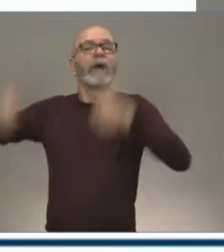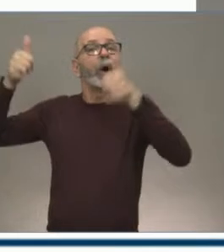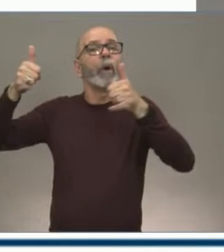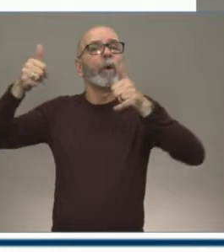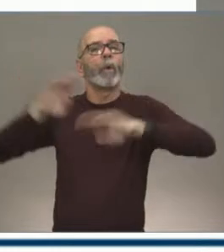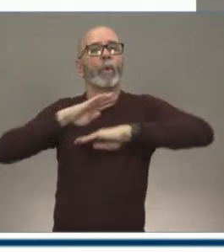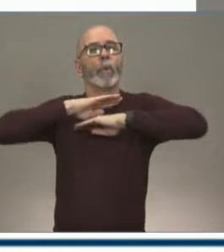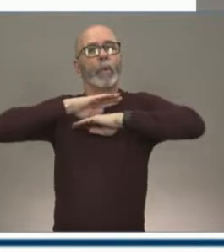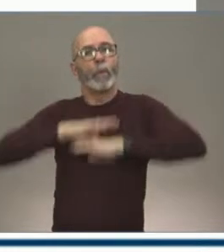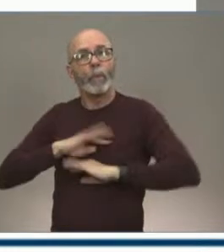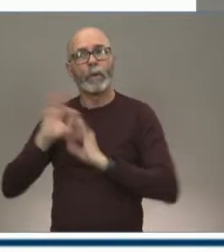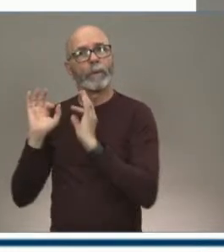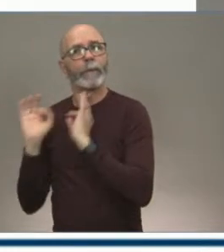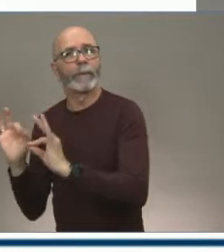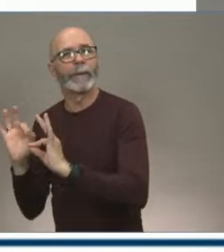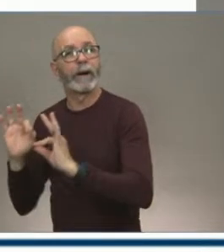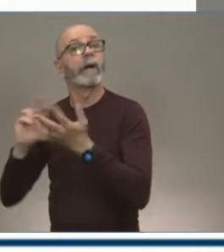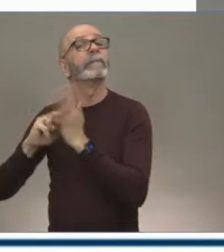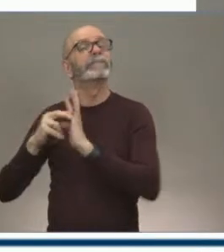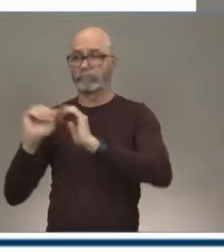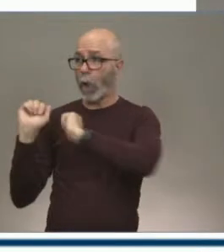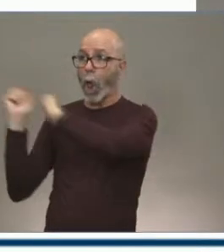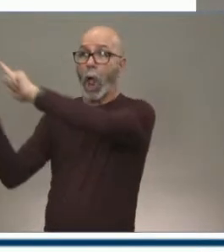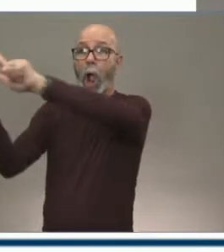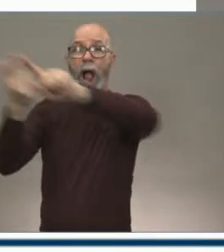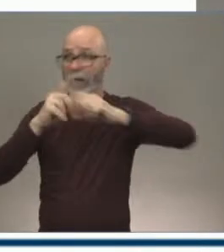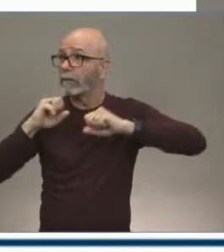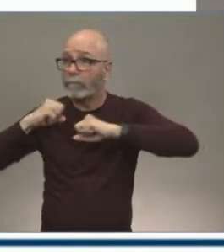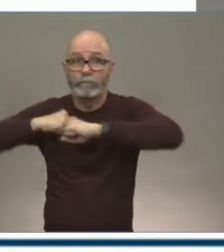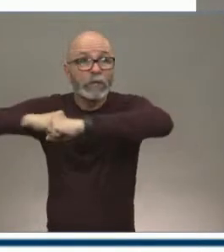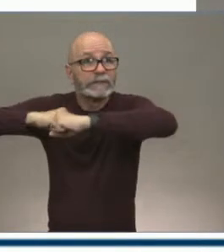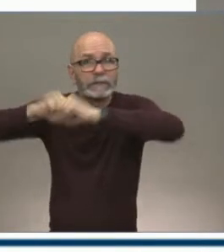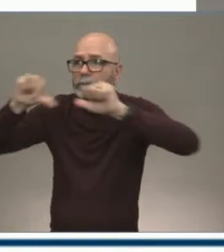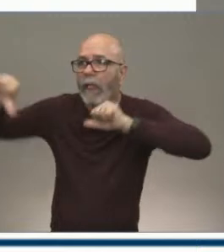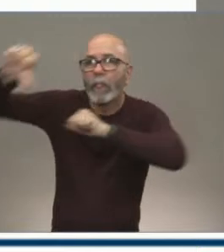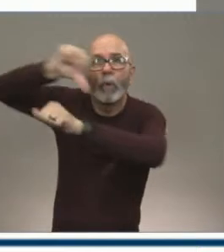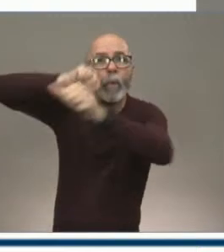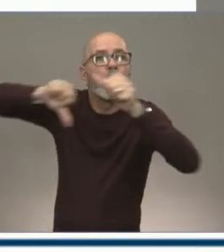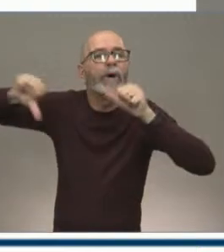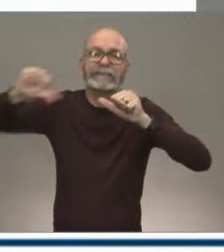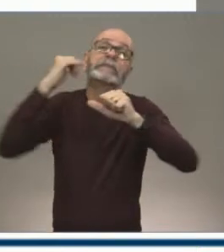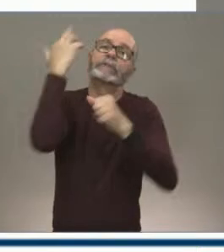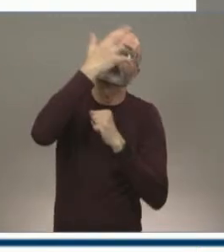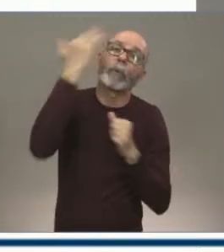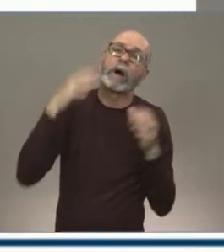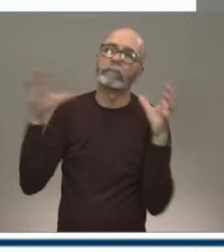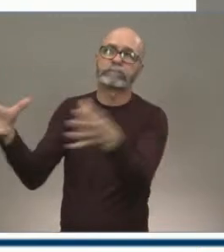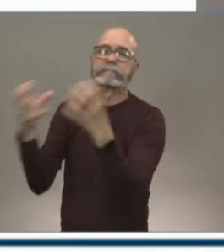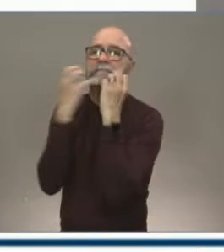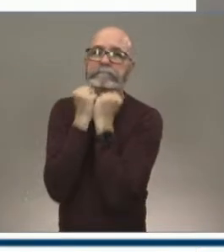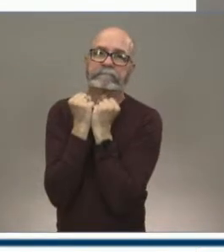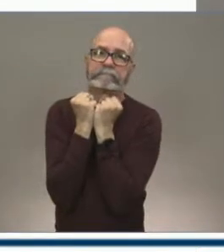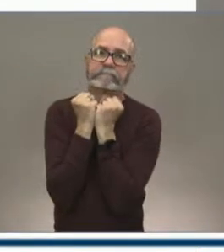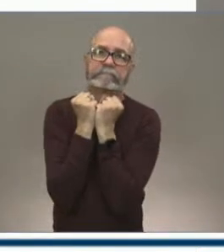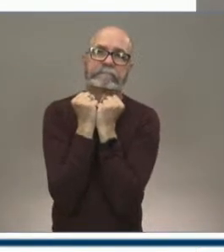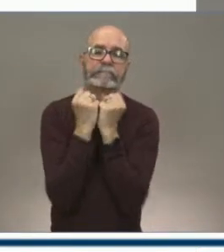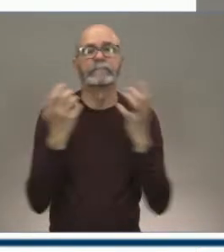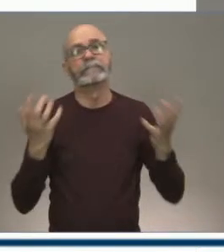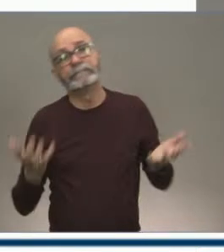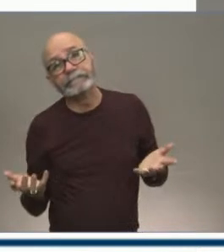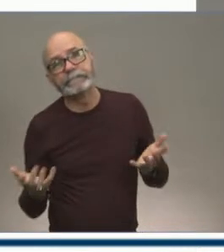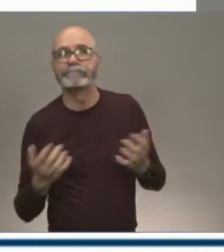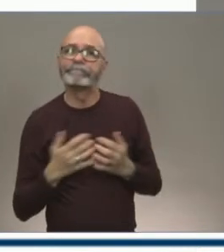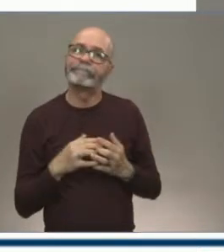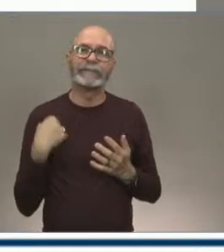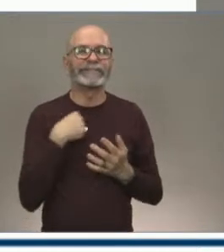significant step to protect all of the rest of Nova Scotians. That's our rationale for why we're doing what we're doing. Always based,